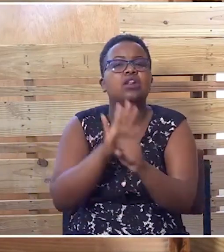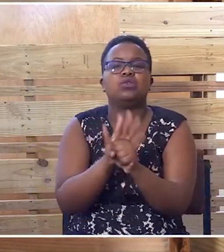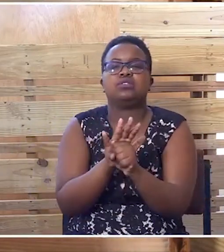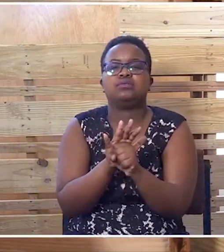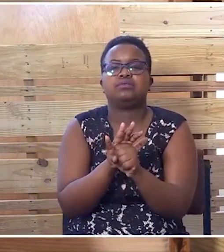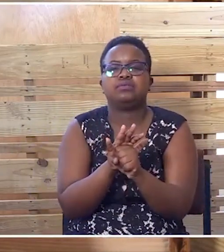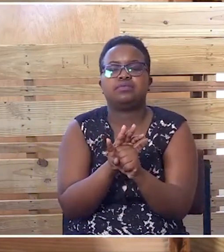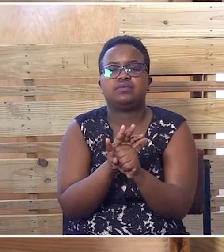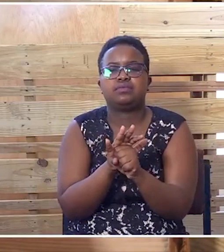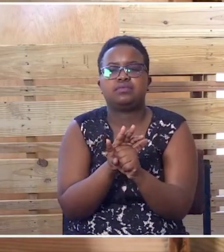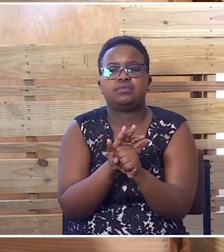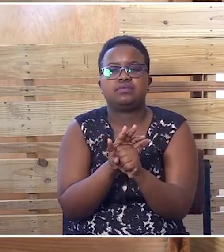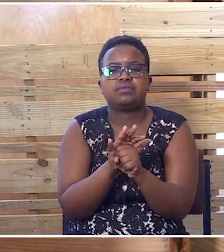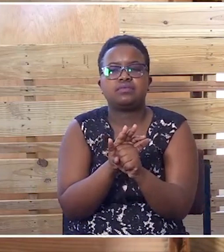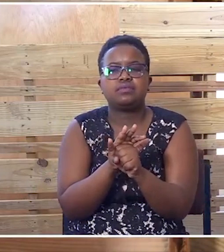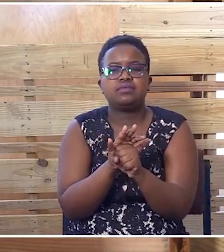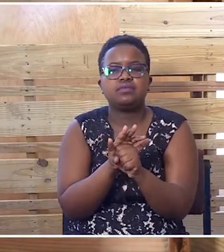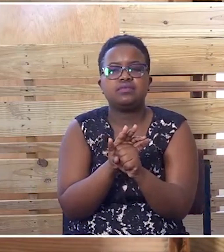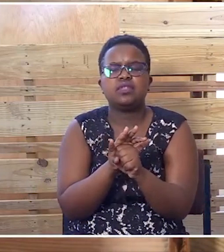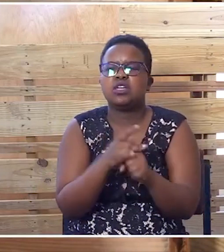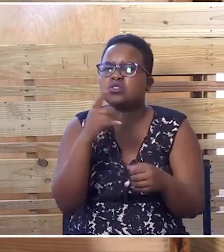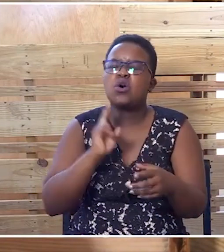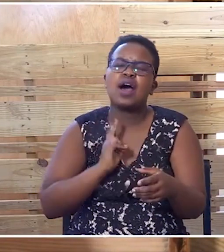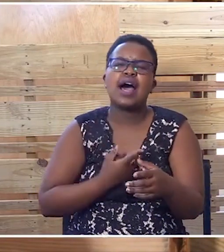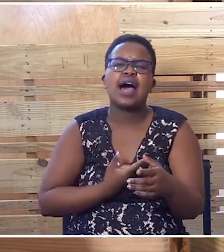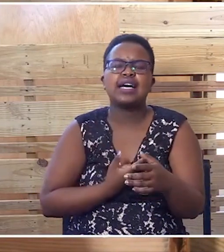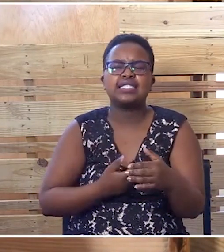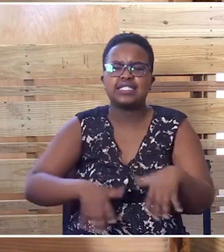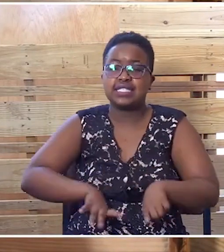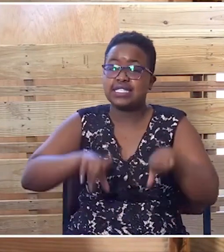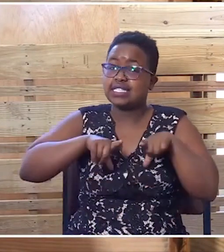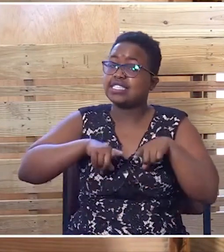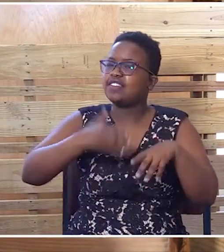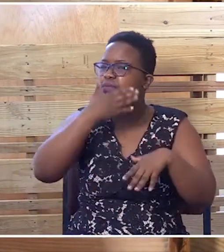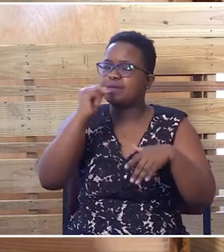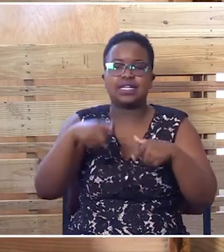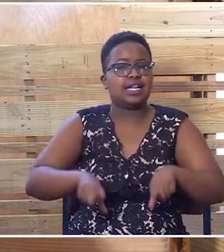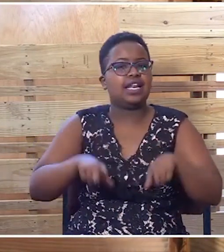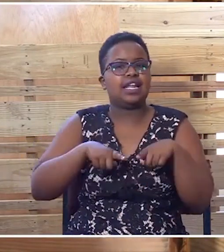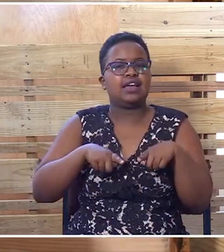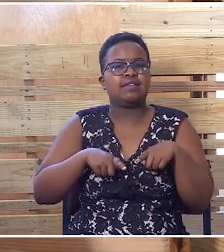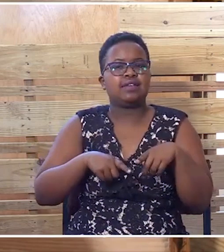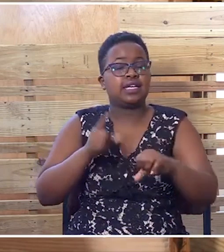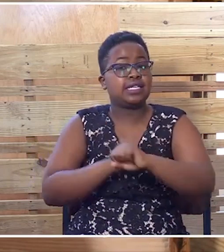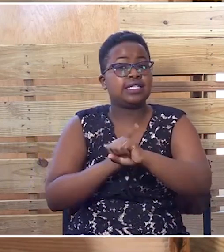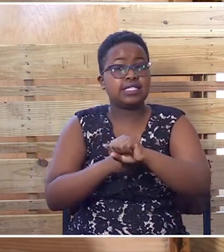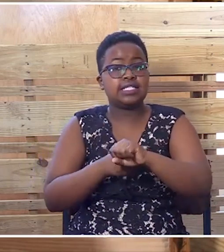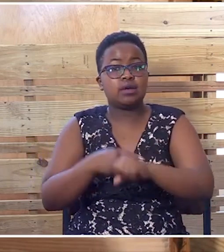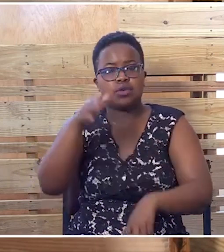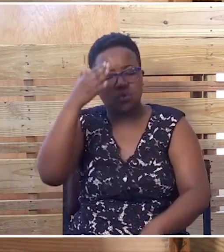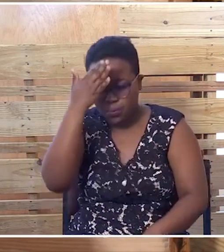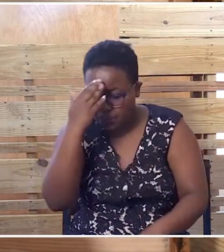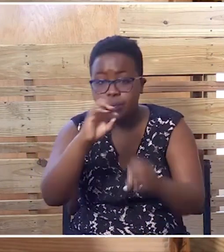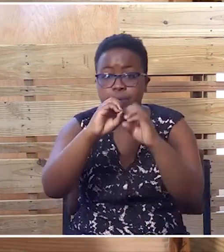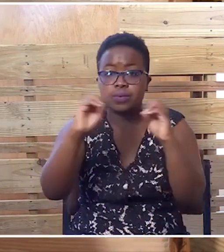are given to us so that we can live a better life. and disobeying God's laws